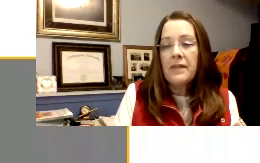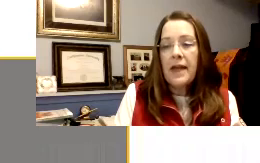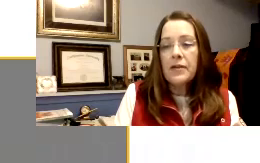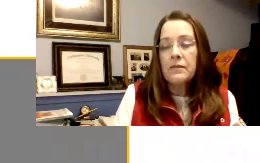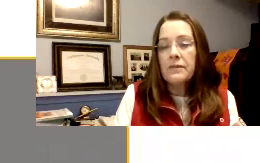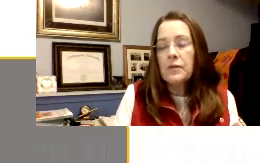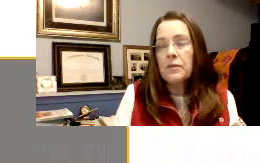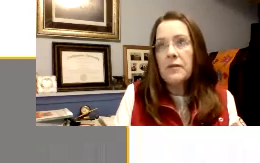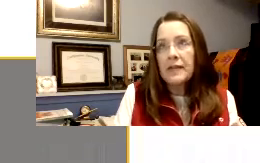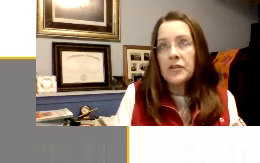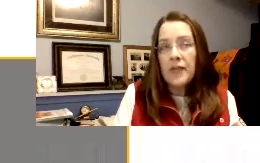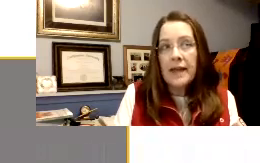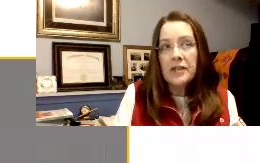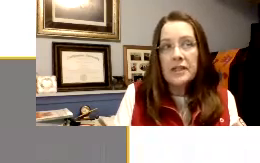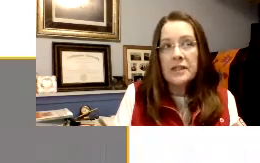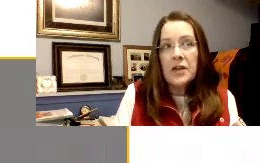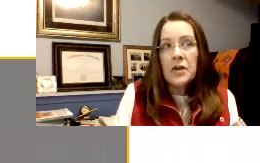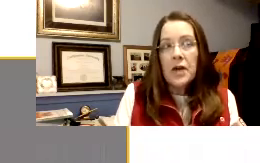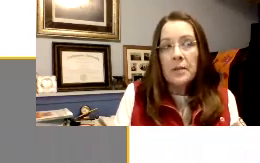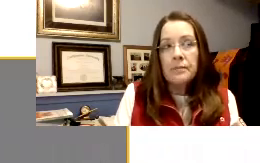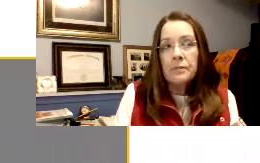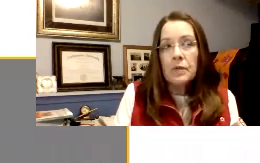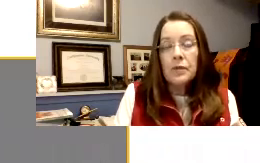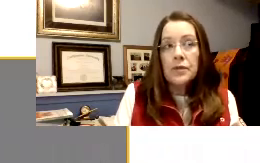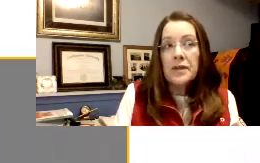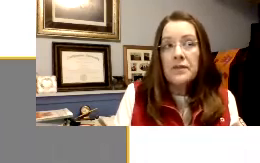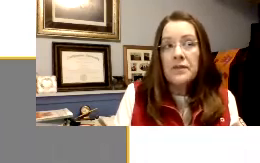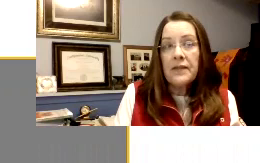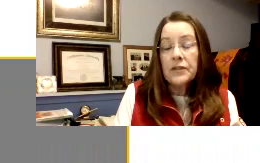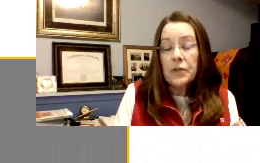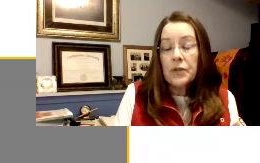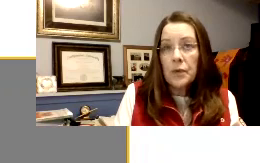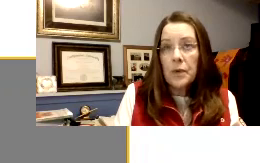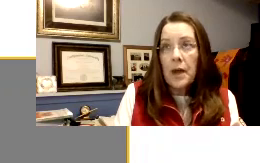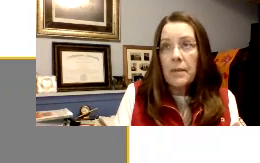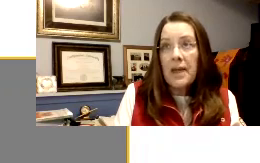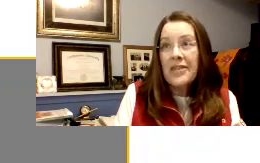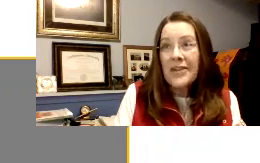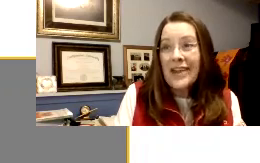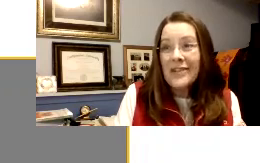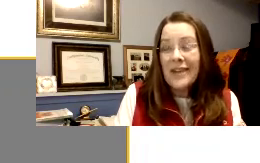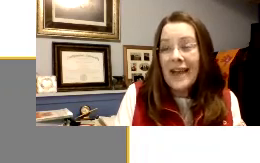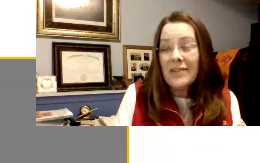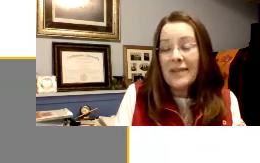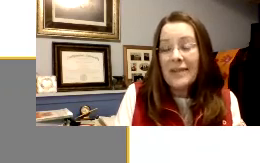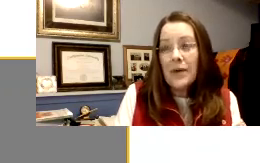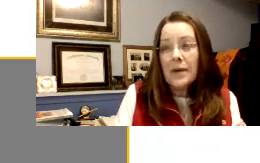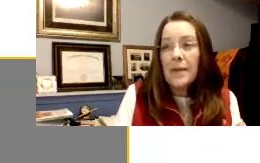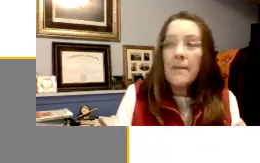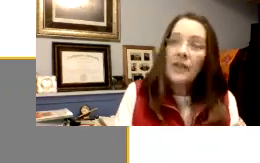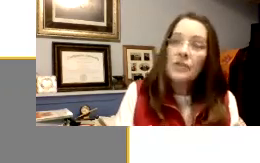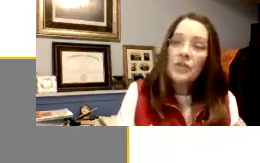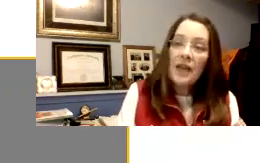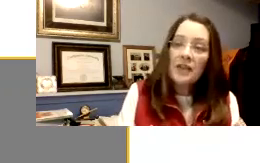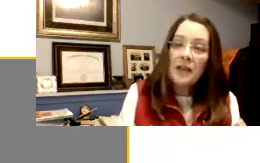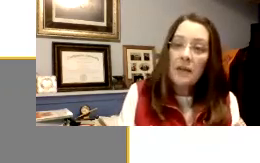find that you're providing strategies for a student in phase 2, and you've kind of plateaued, back